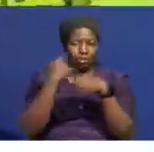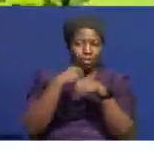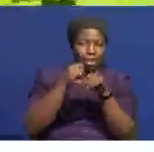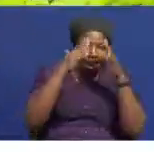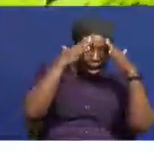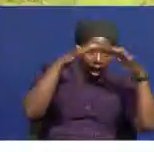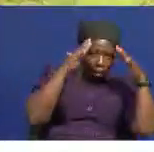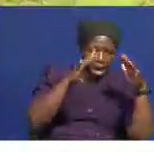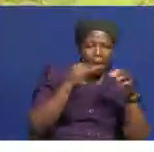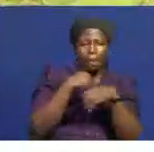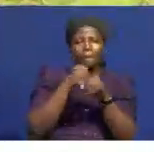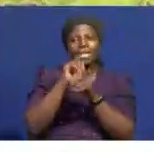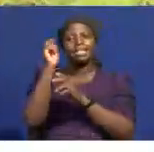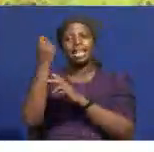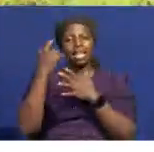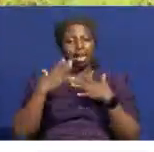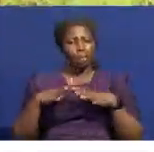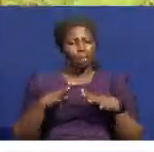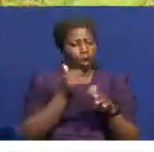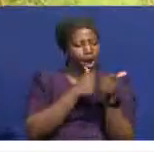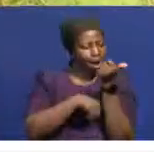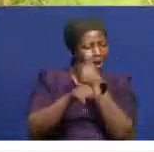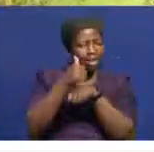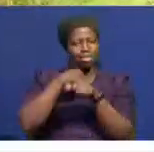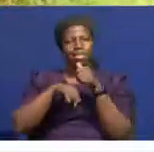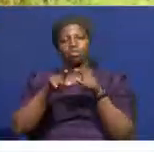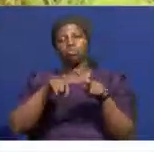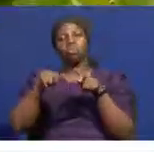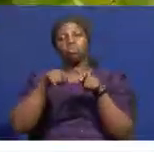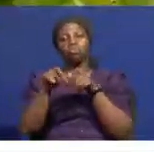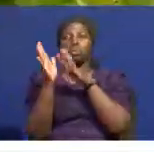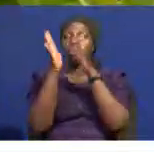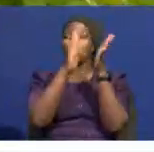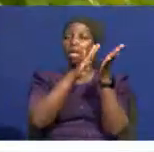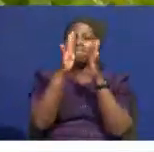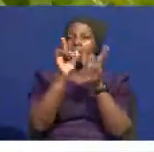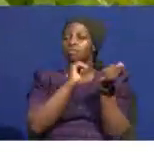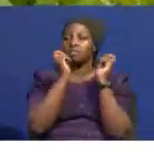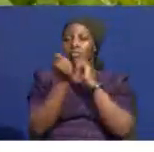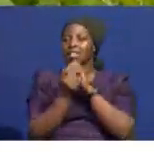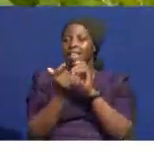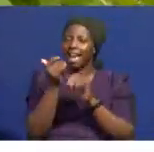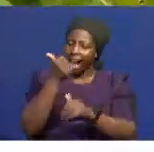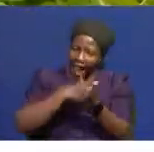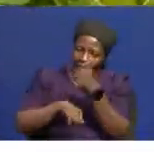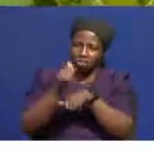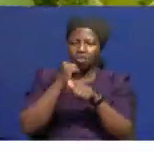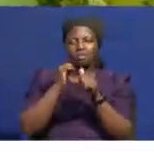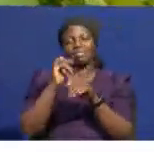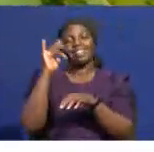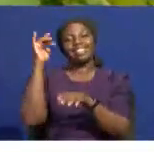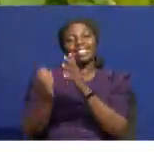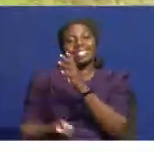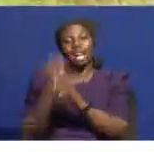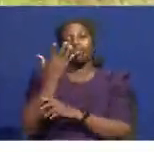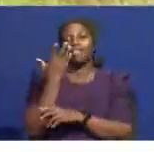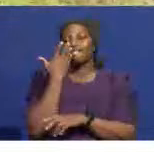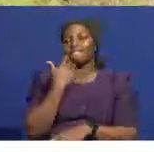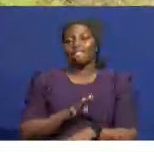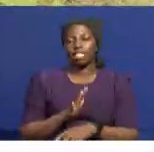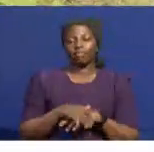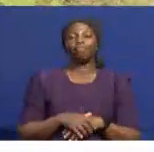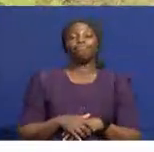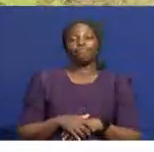influence the Kenyan population in taking action to mitigate the effects of climate change, has been launched. Project LAIR will inform